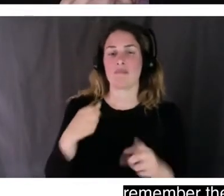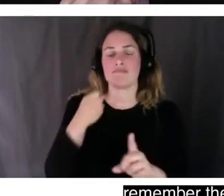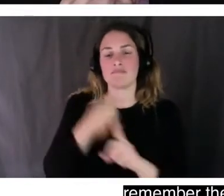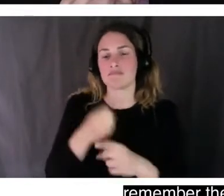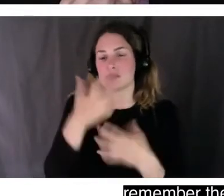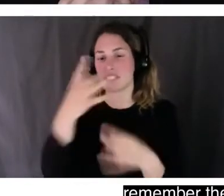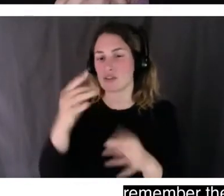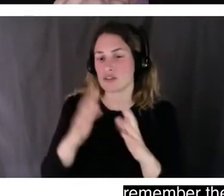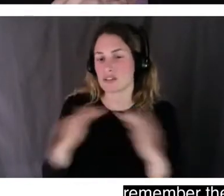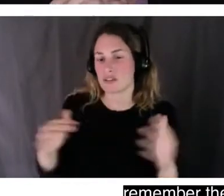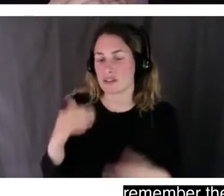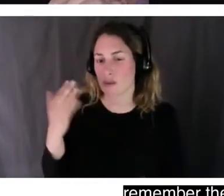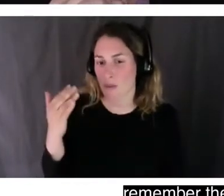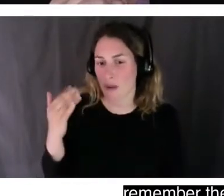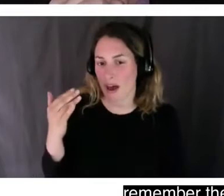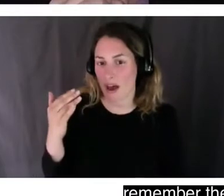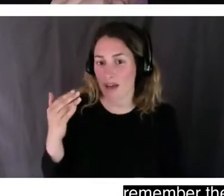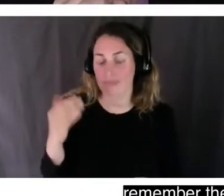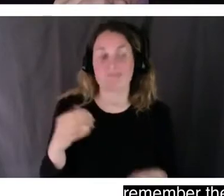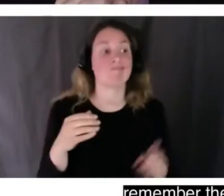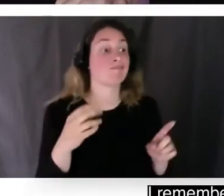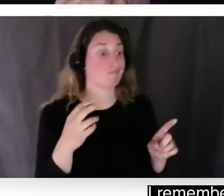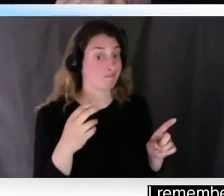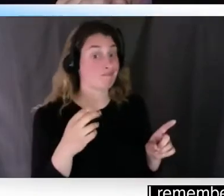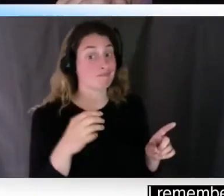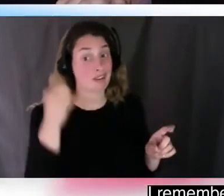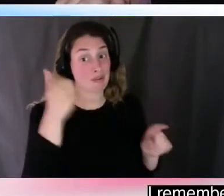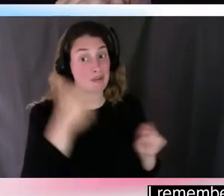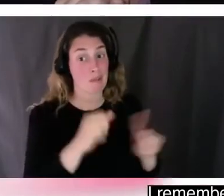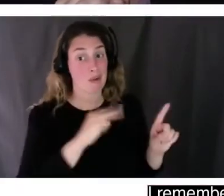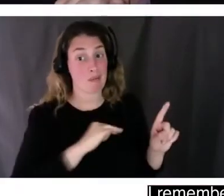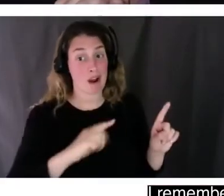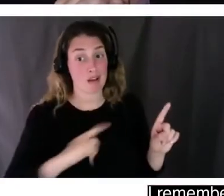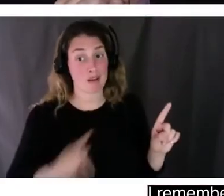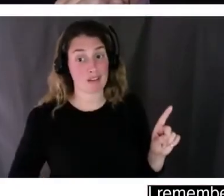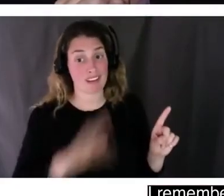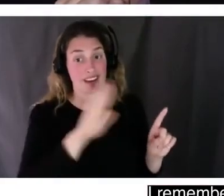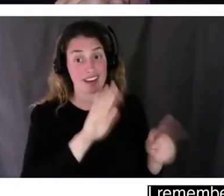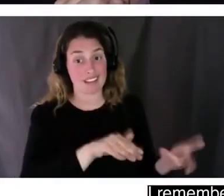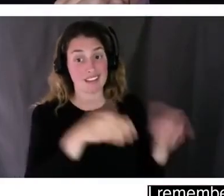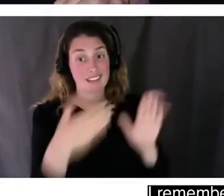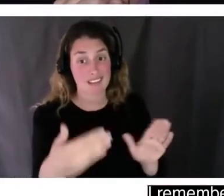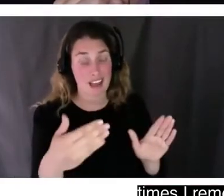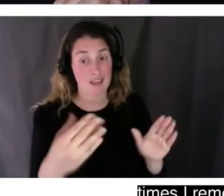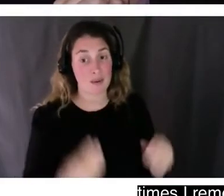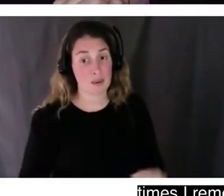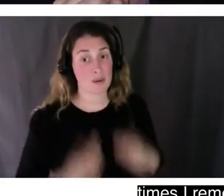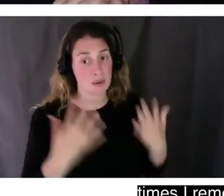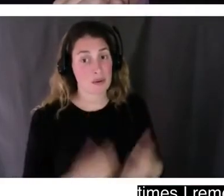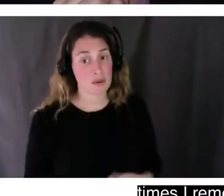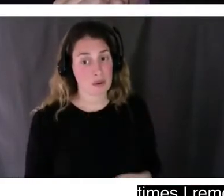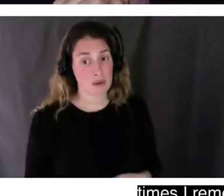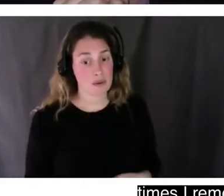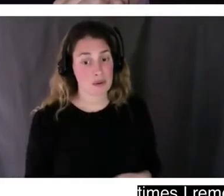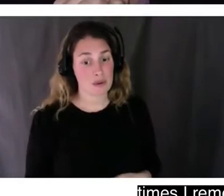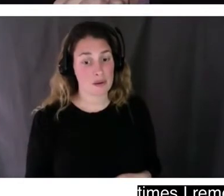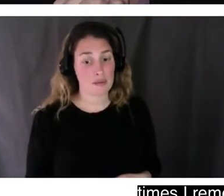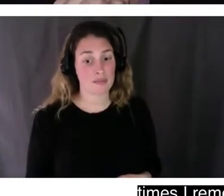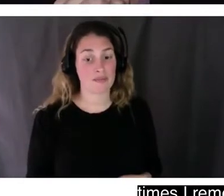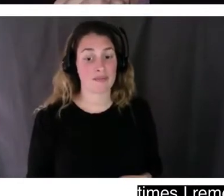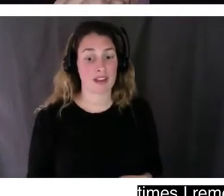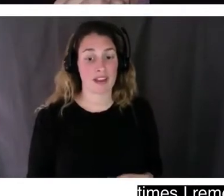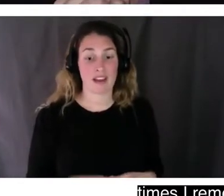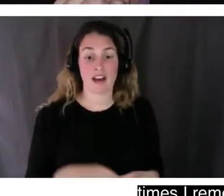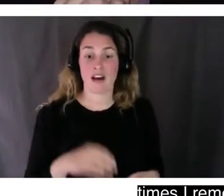Martin Luther King. And I remember, well, probably one of the first times I remember seeing my